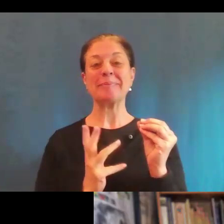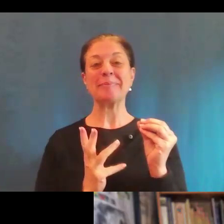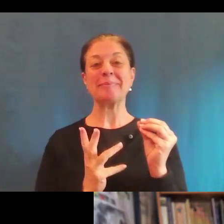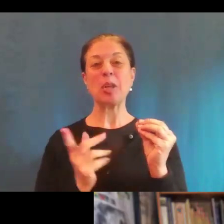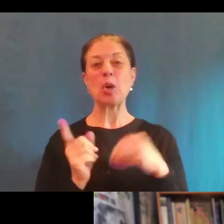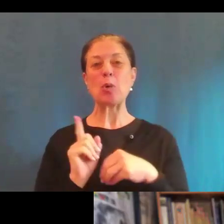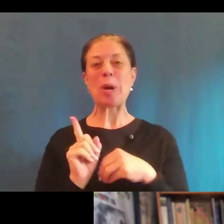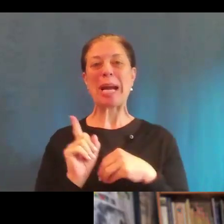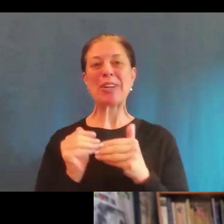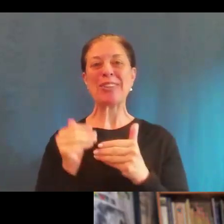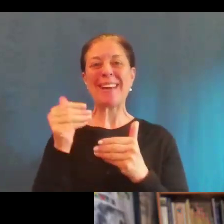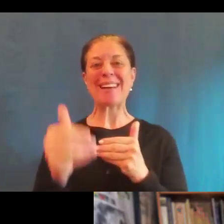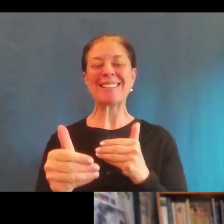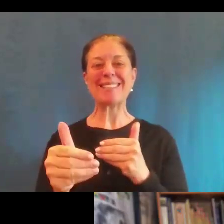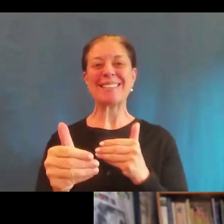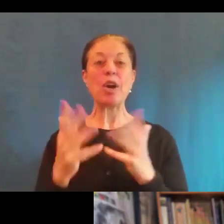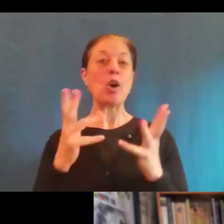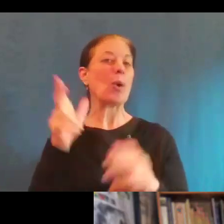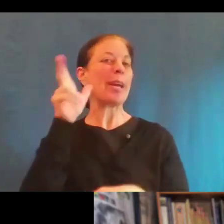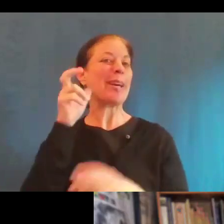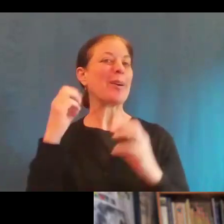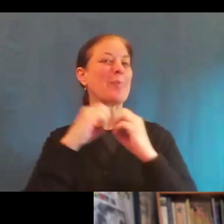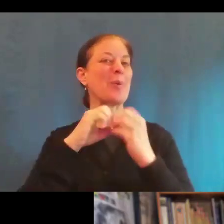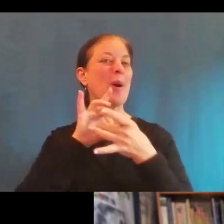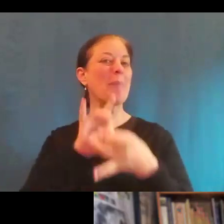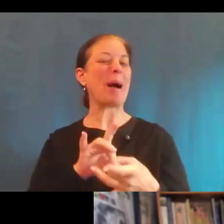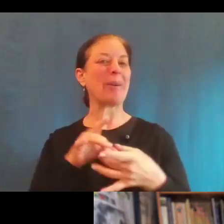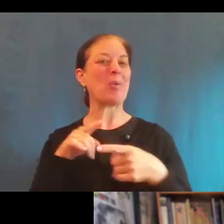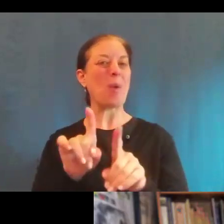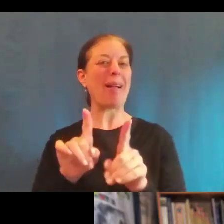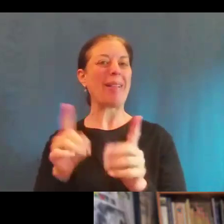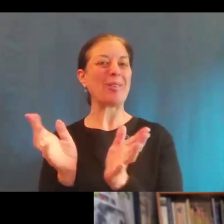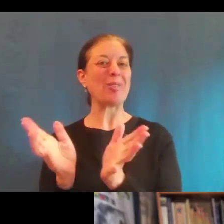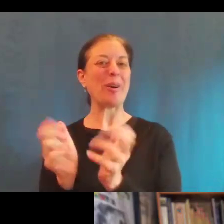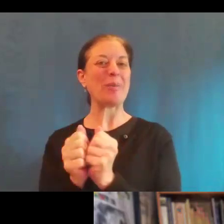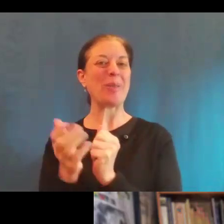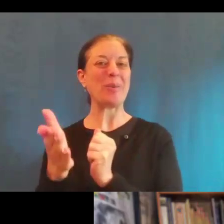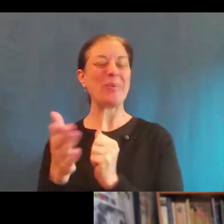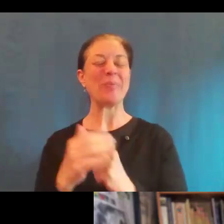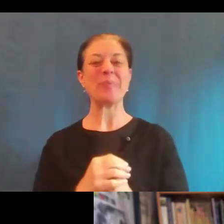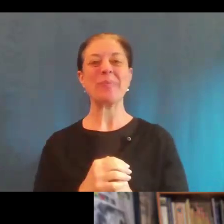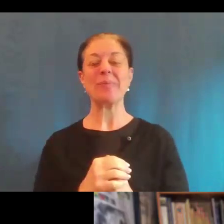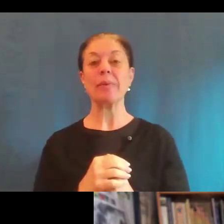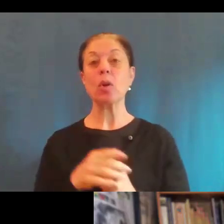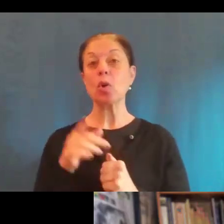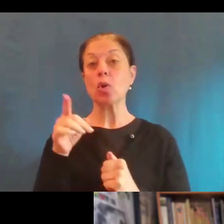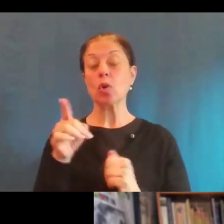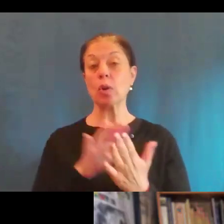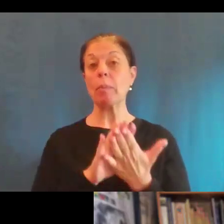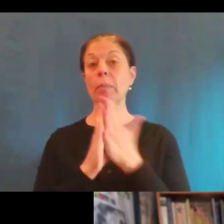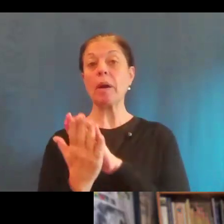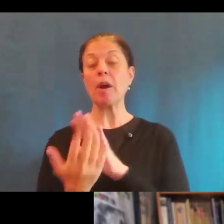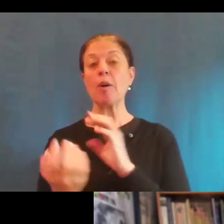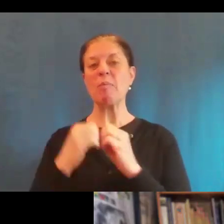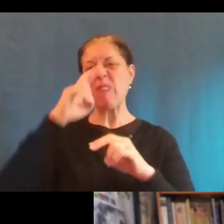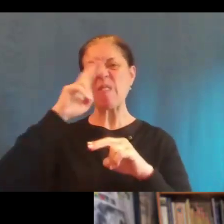where should we go next? Now, I want to hear more about this while we're with you. Um, so you've turned it into like this